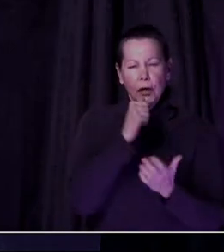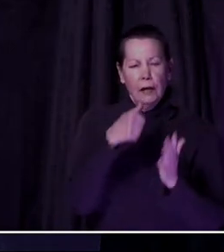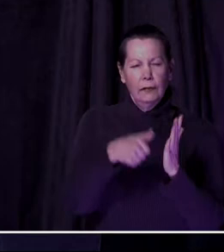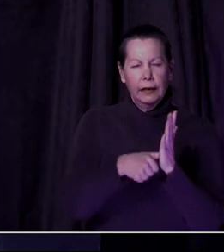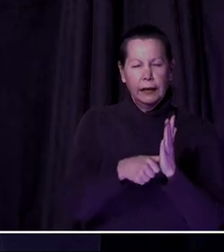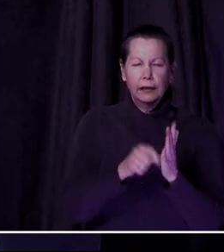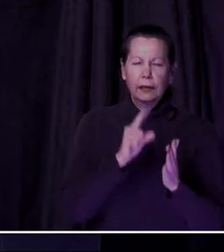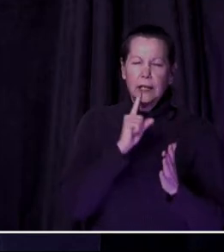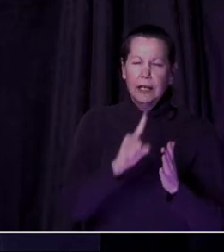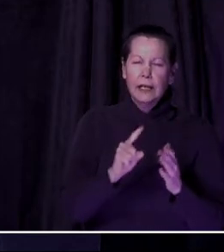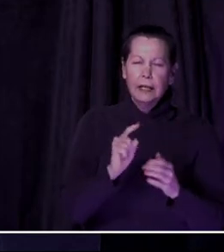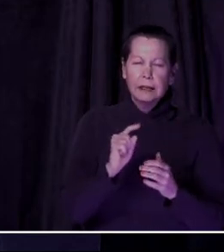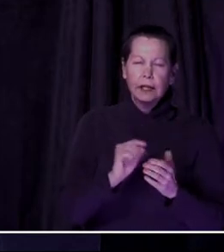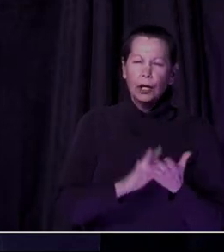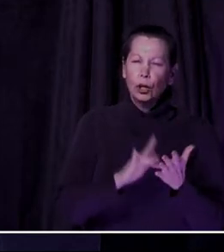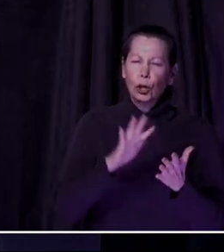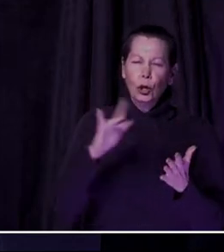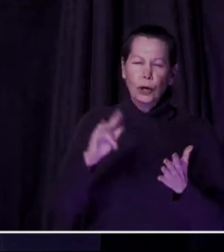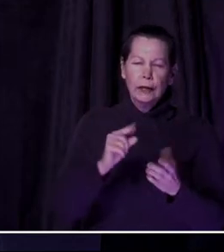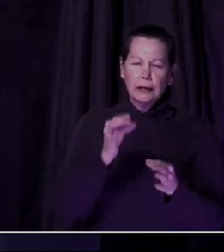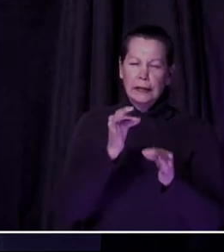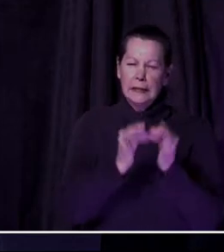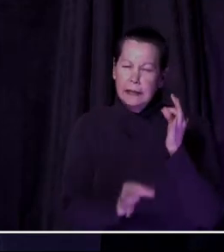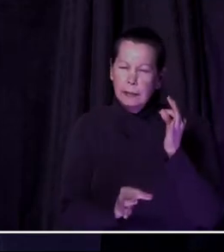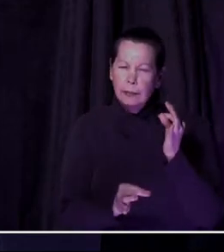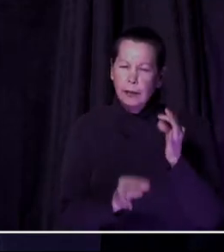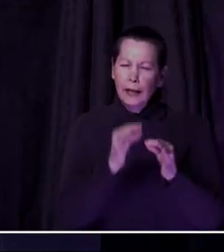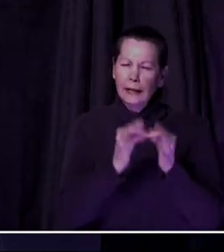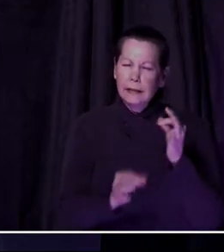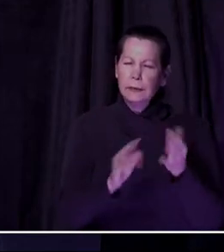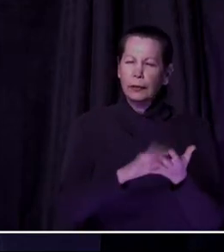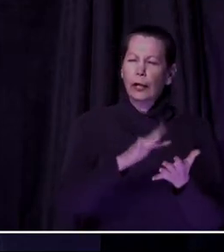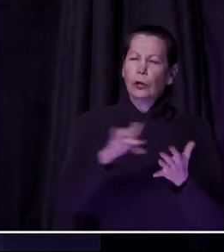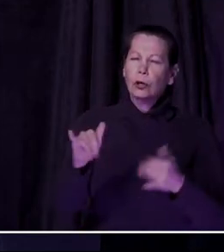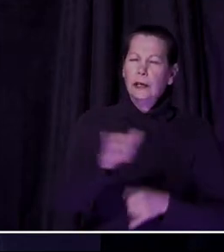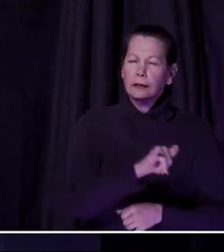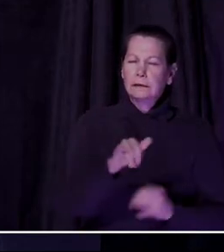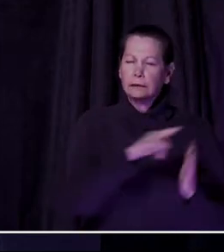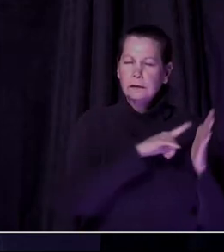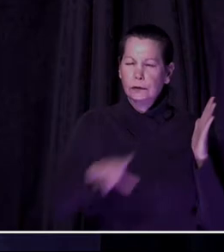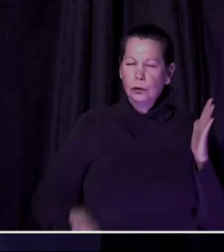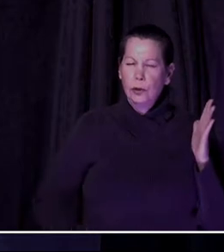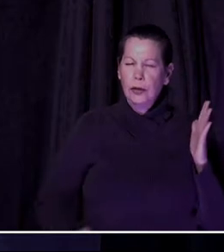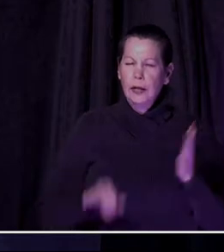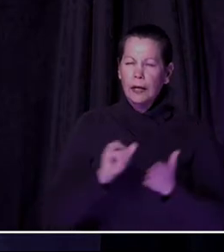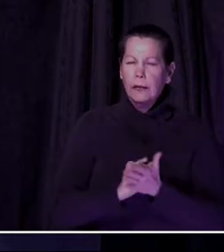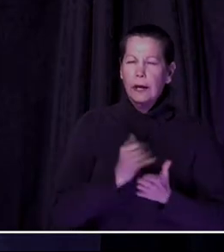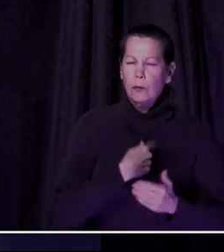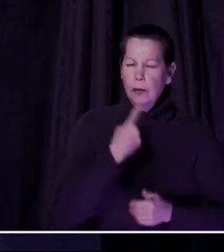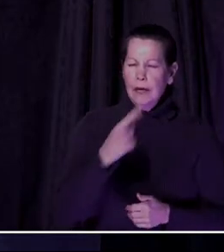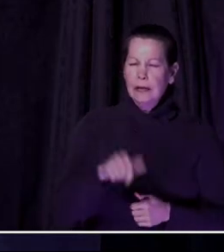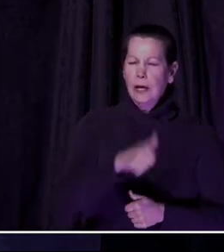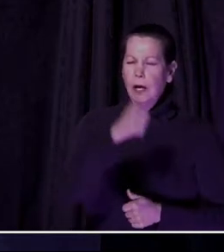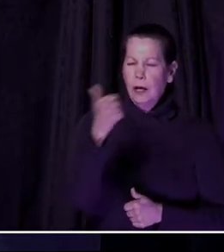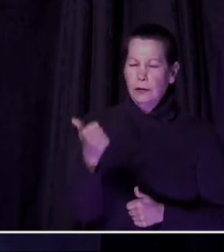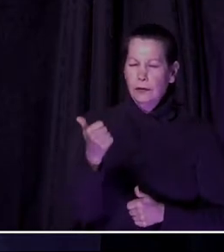is gloriously simple and simply glorious, Lord, in order that we may tell others